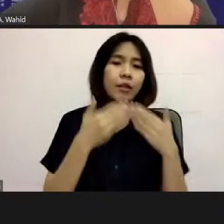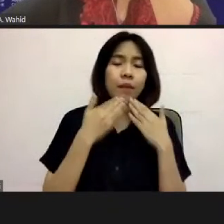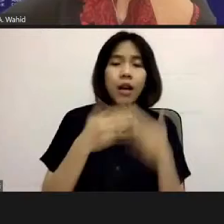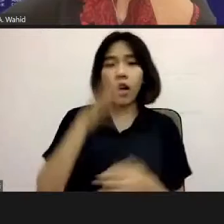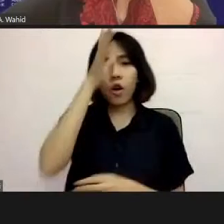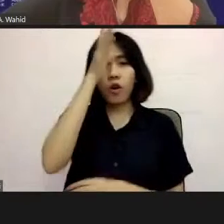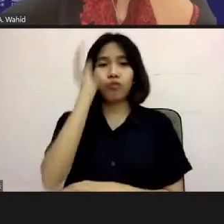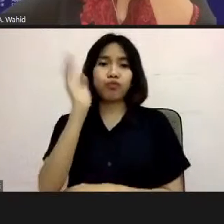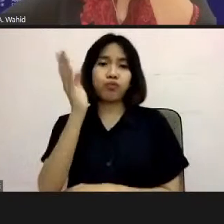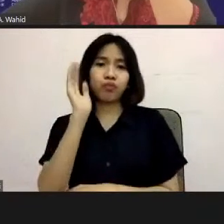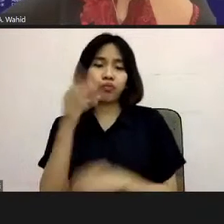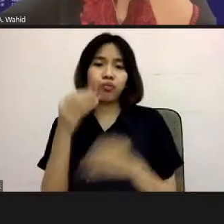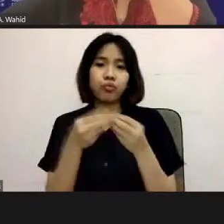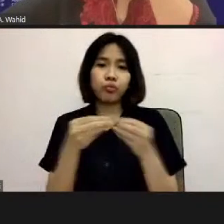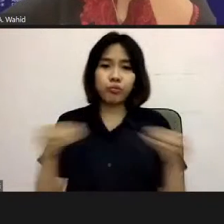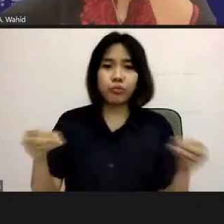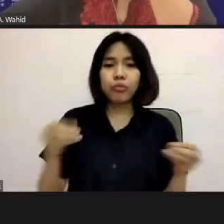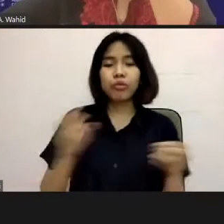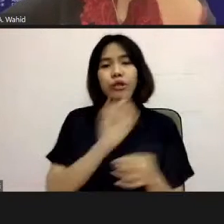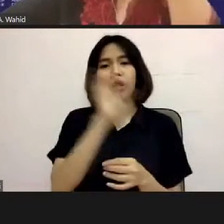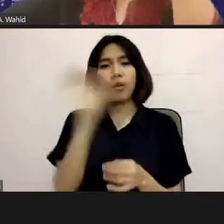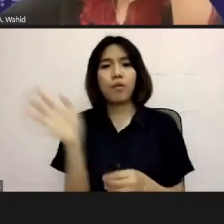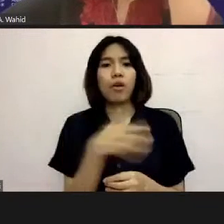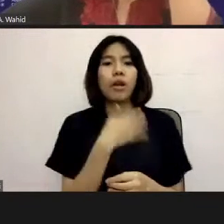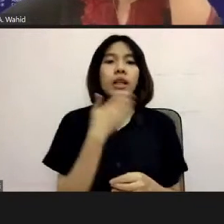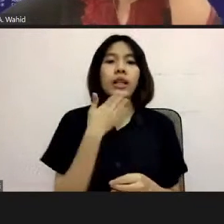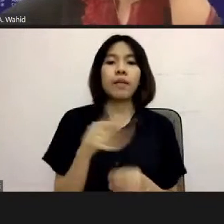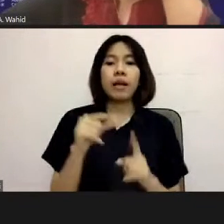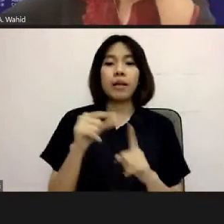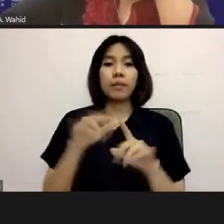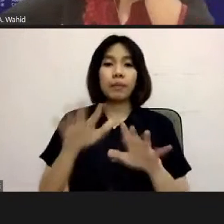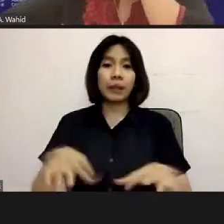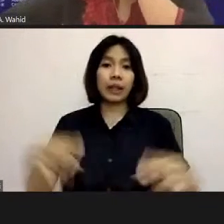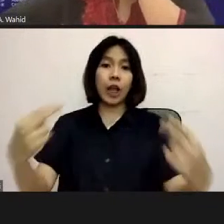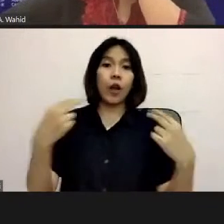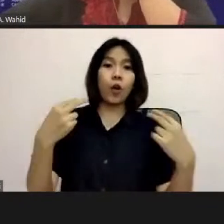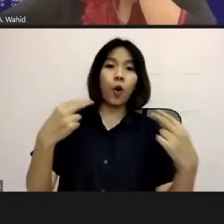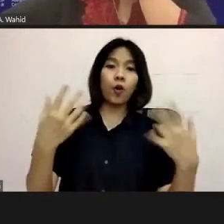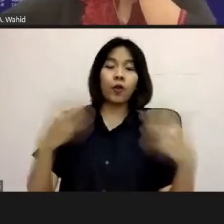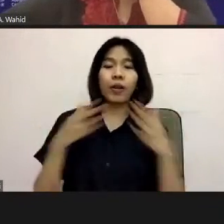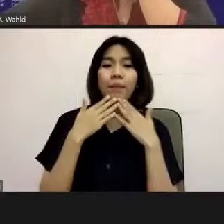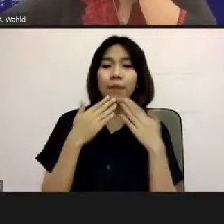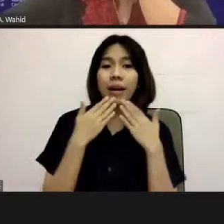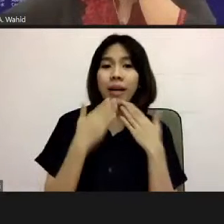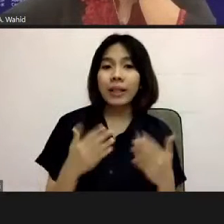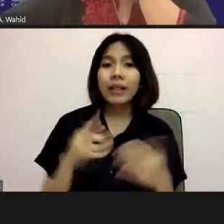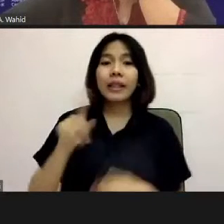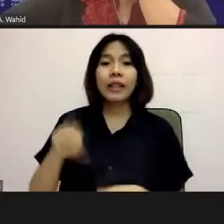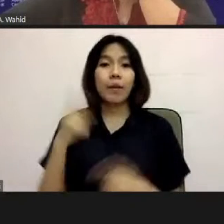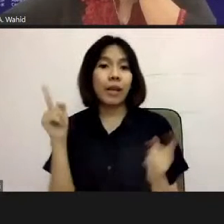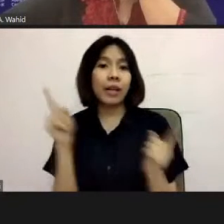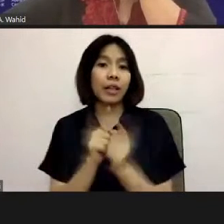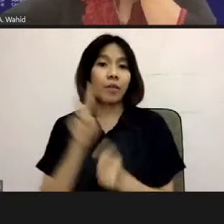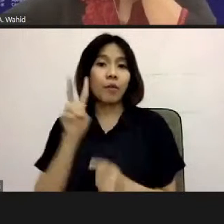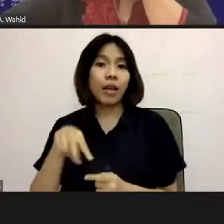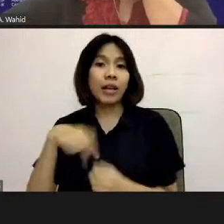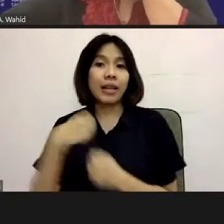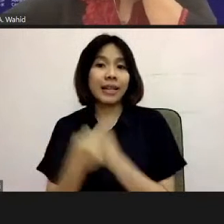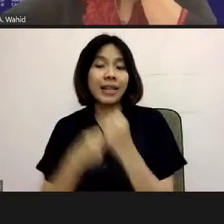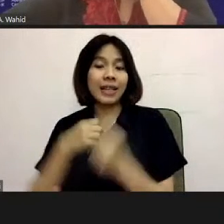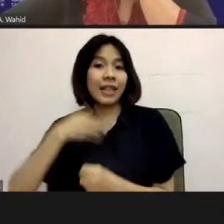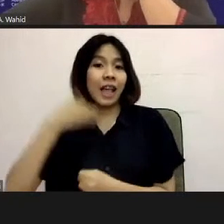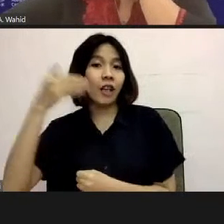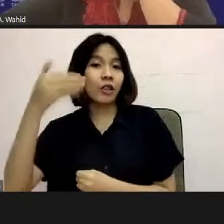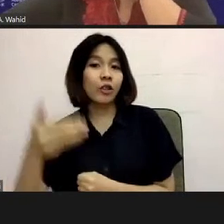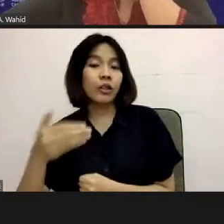the participants for your enthusiasm. See you at another time, and let's join the forces to construct an inclusive and accountable sphere